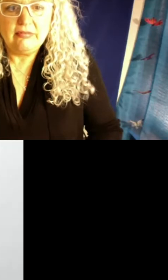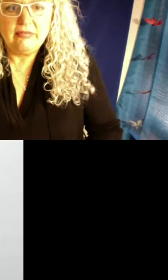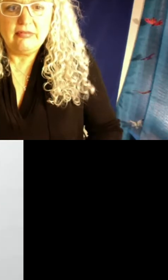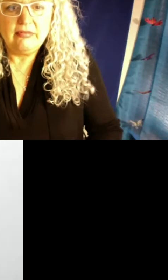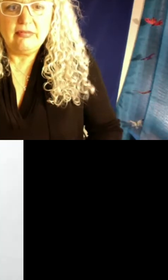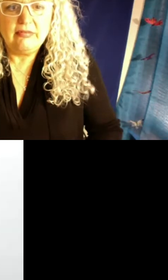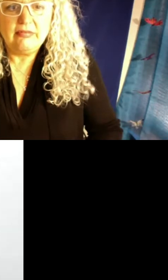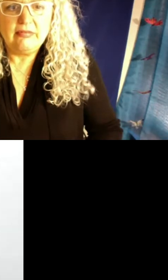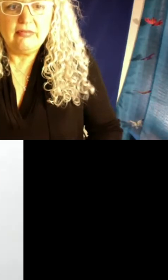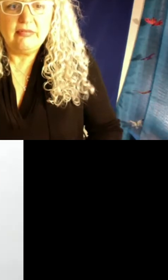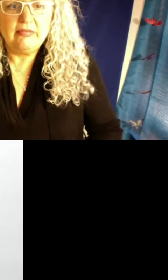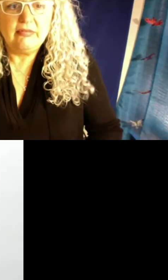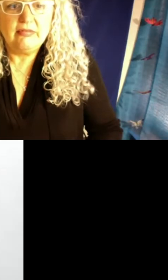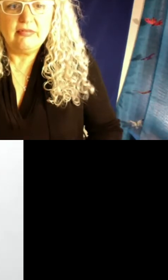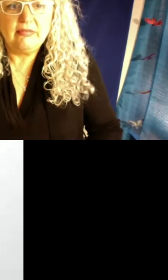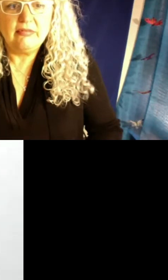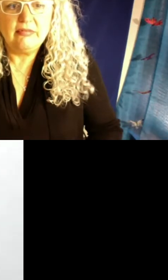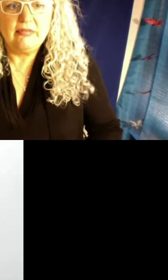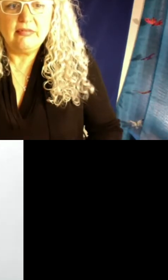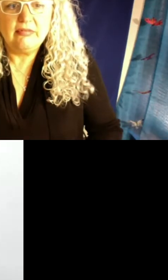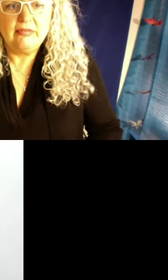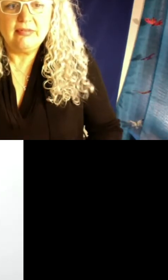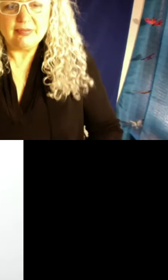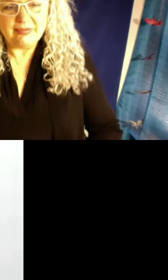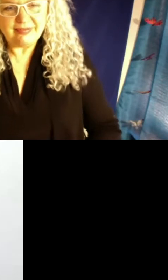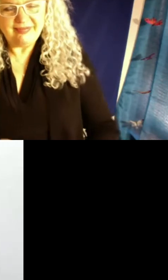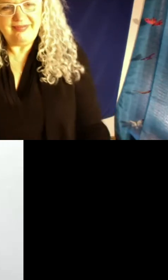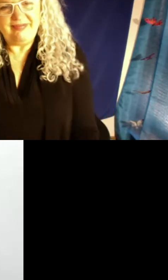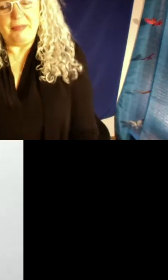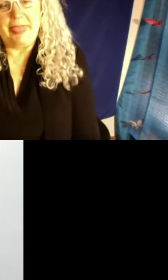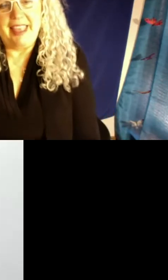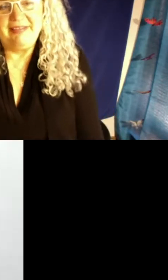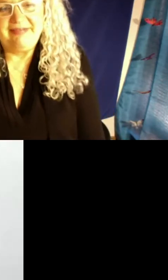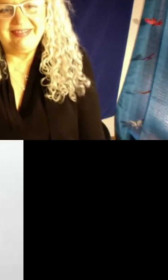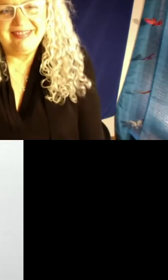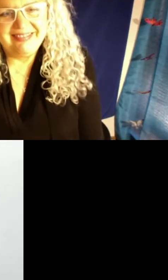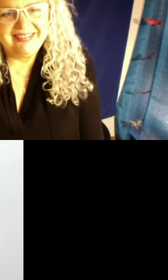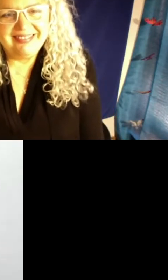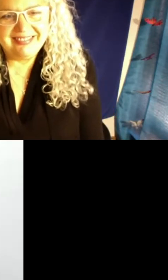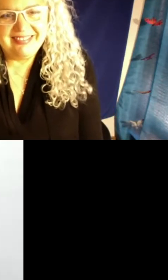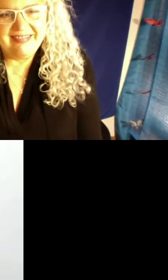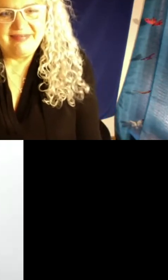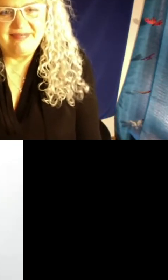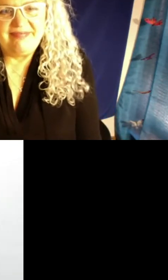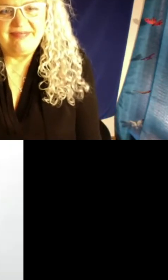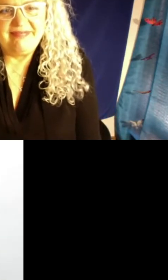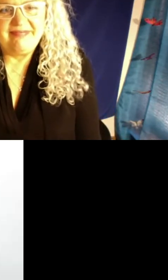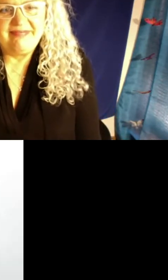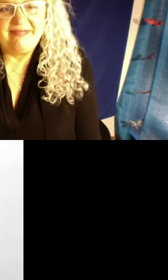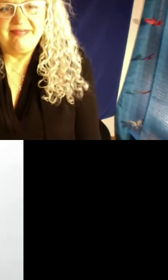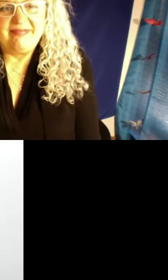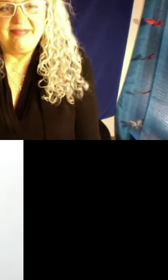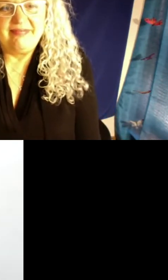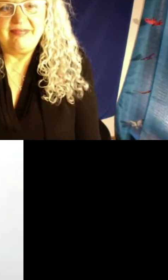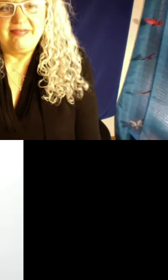can use the chat. That's more of like, if you want to say something like, oh, yes, I agree,